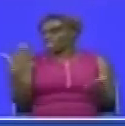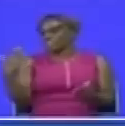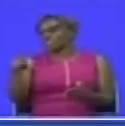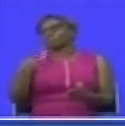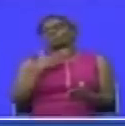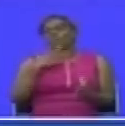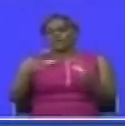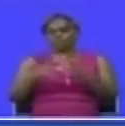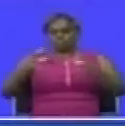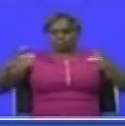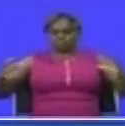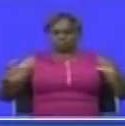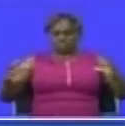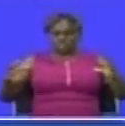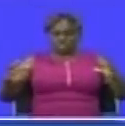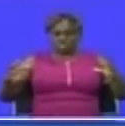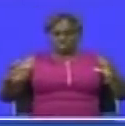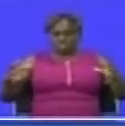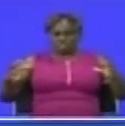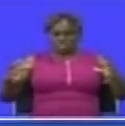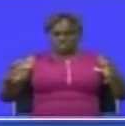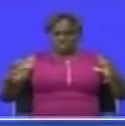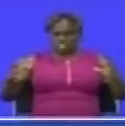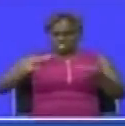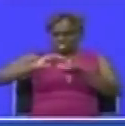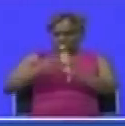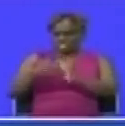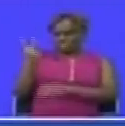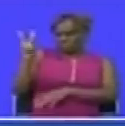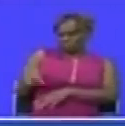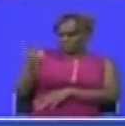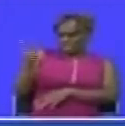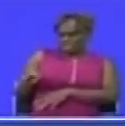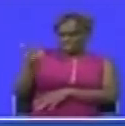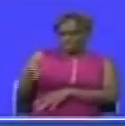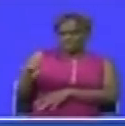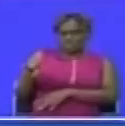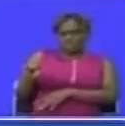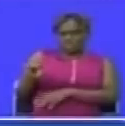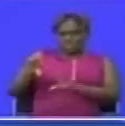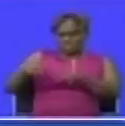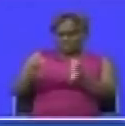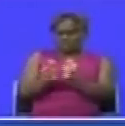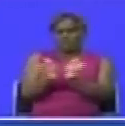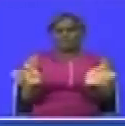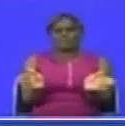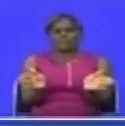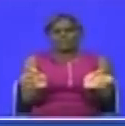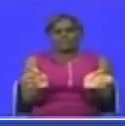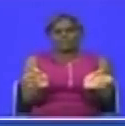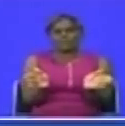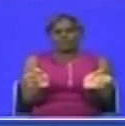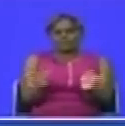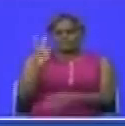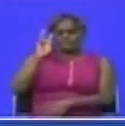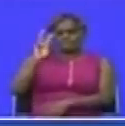advance that or change that perception, give the public the